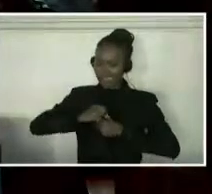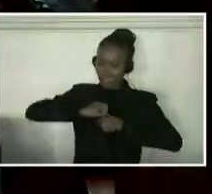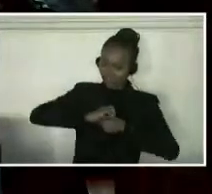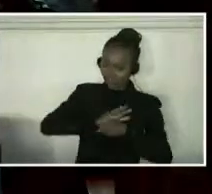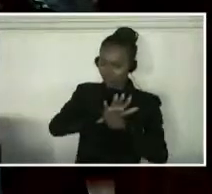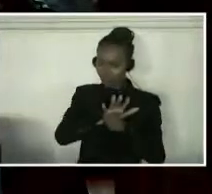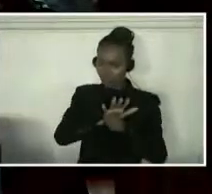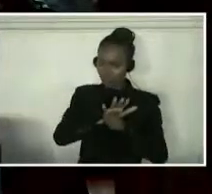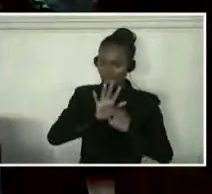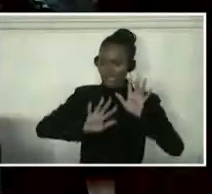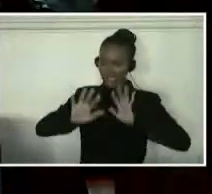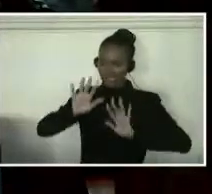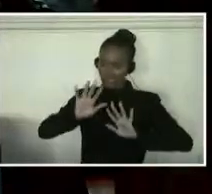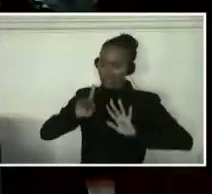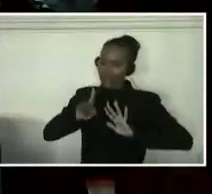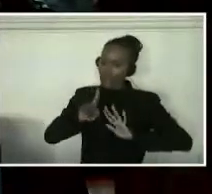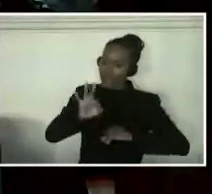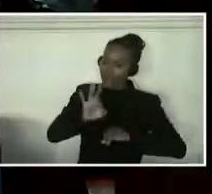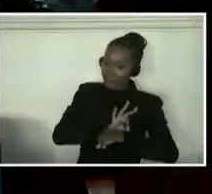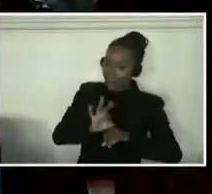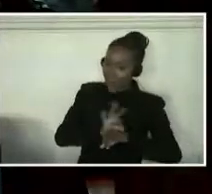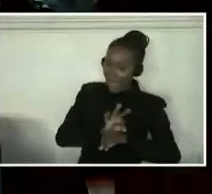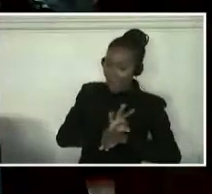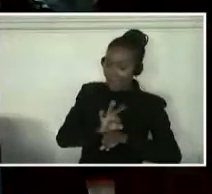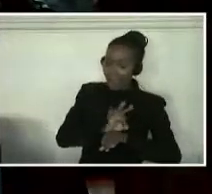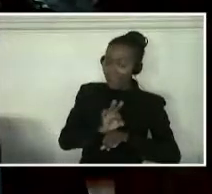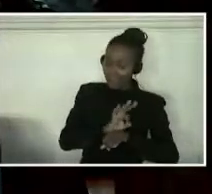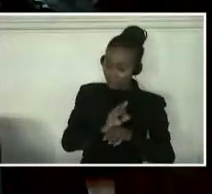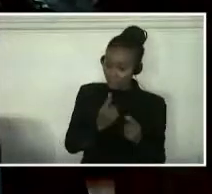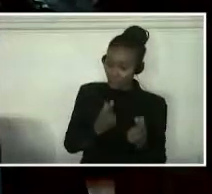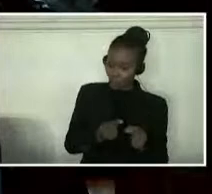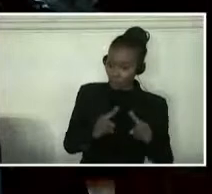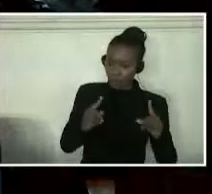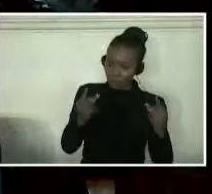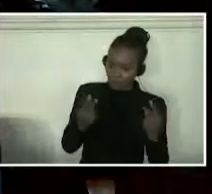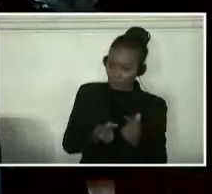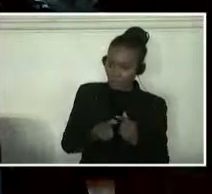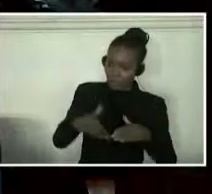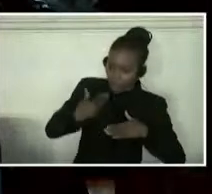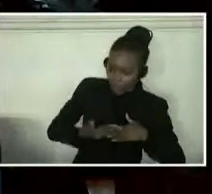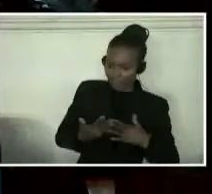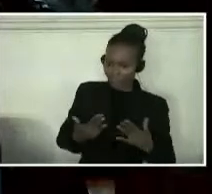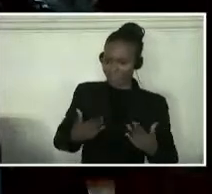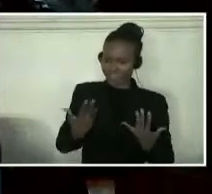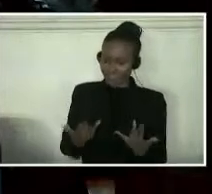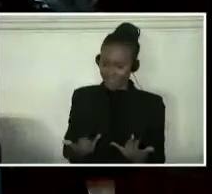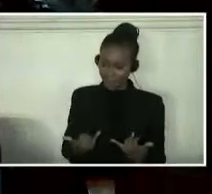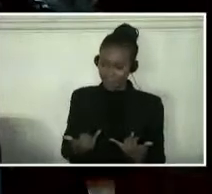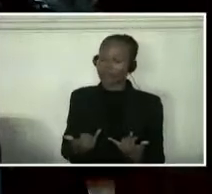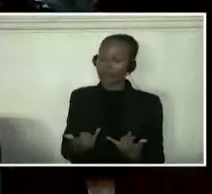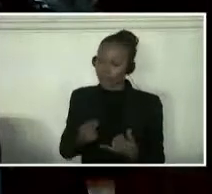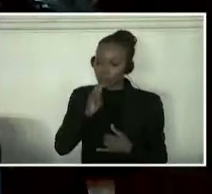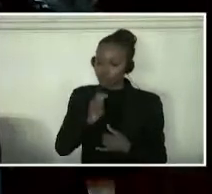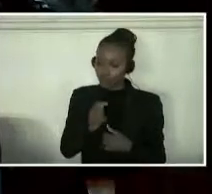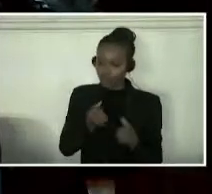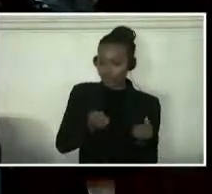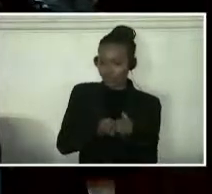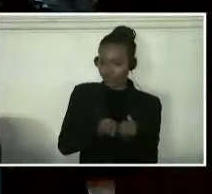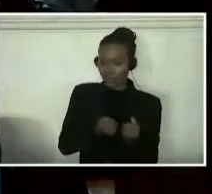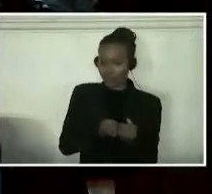area however we are replanning we are starting the program now that said we have been providing support to a number of independent